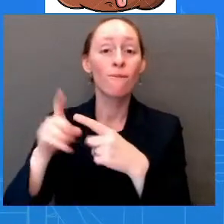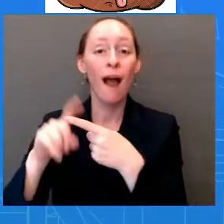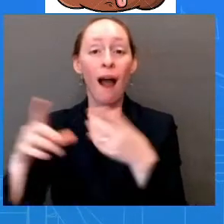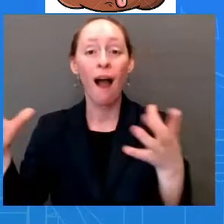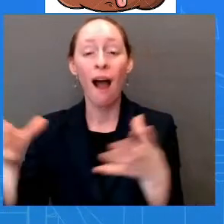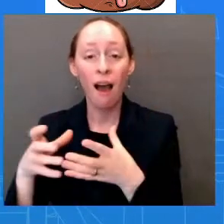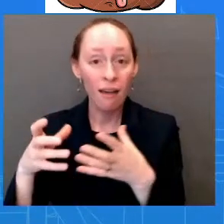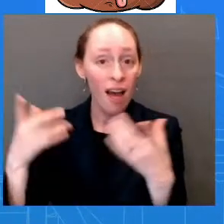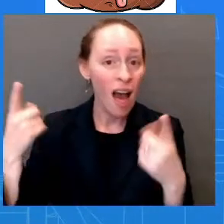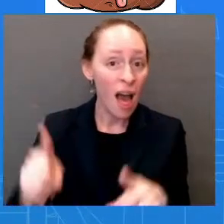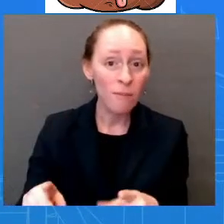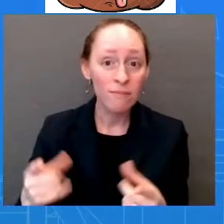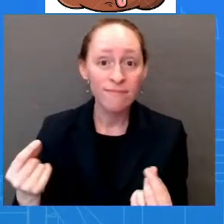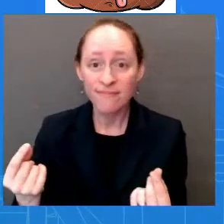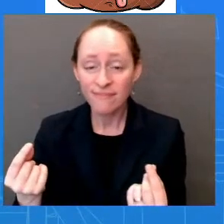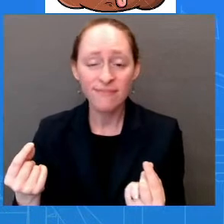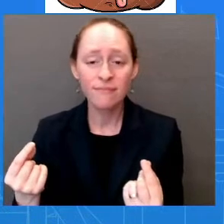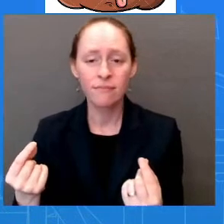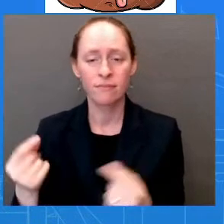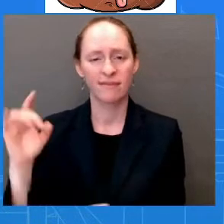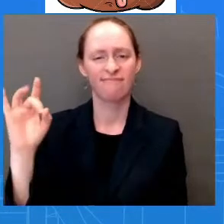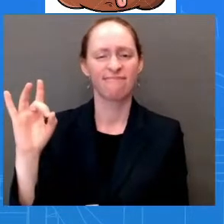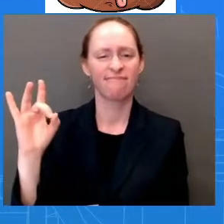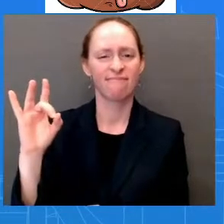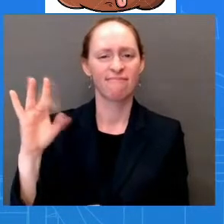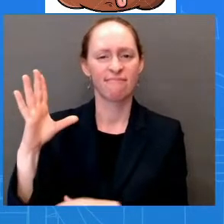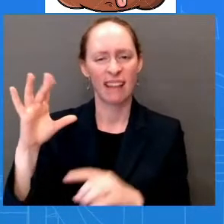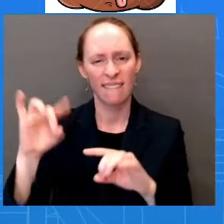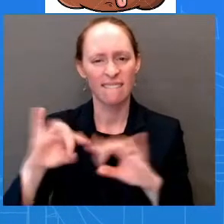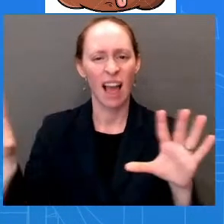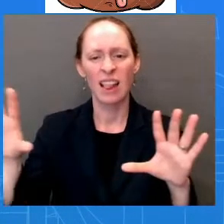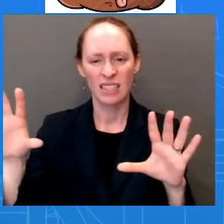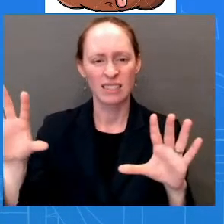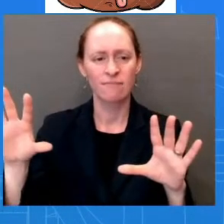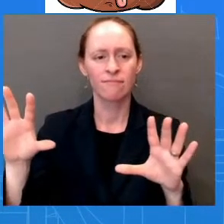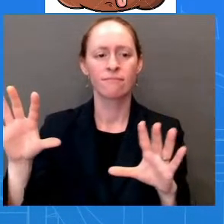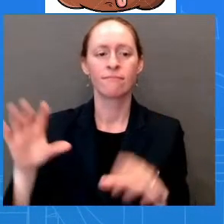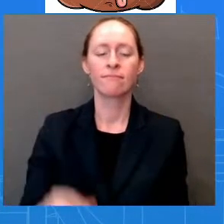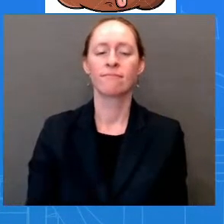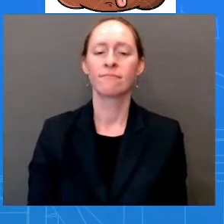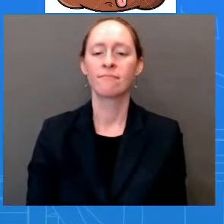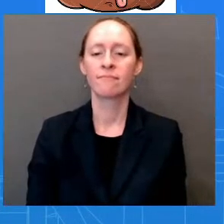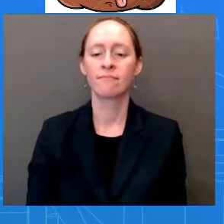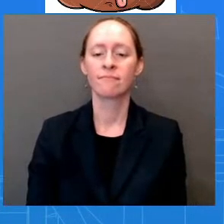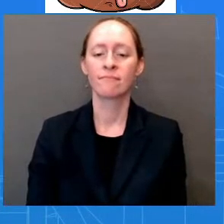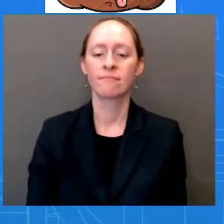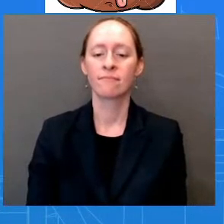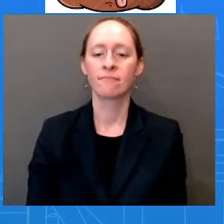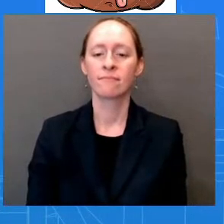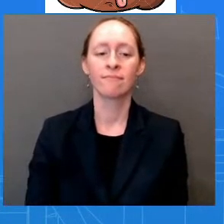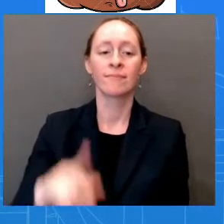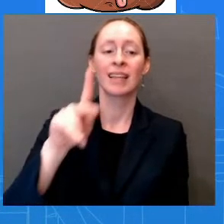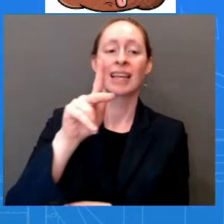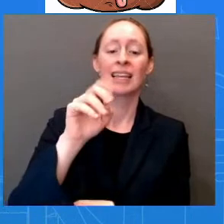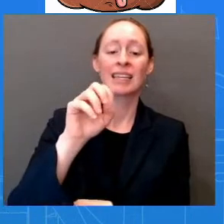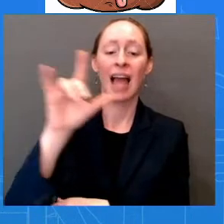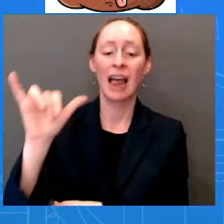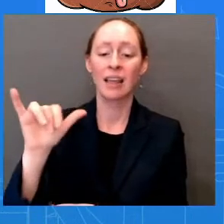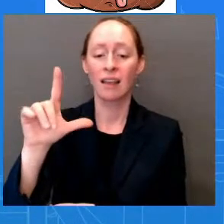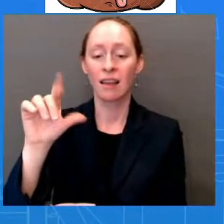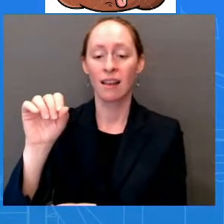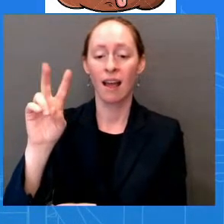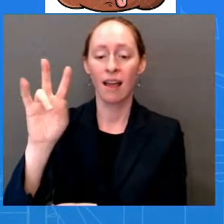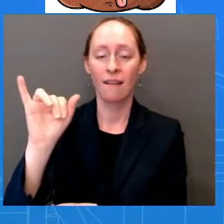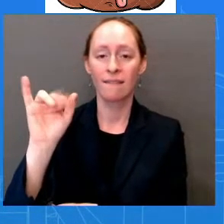violence. Kelly Long had just turned 40 last week. Her sister remembered her publicly as a, and I